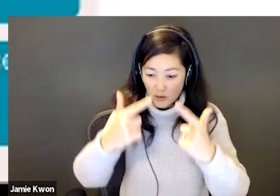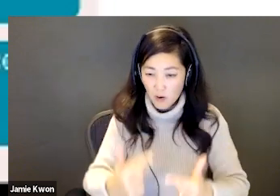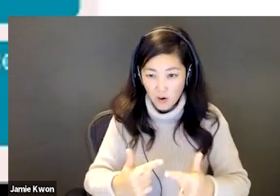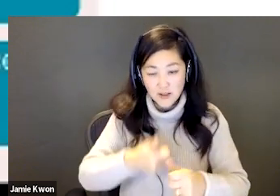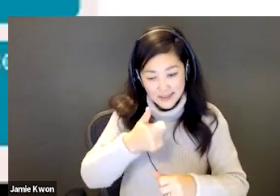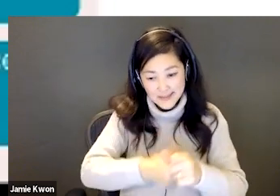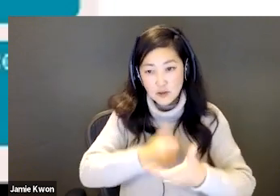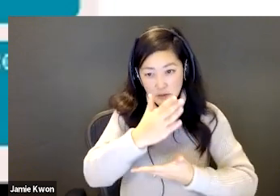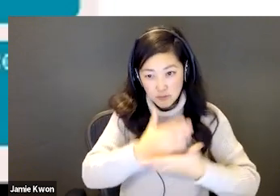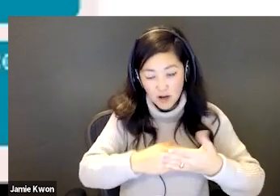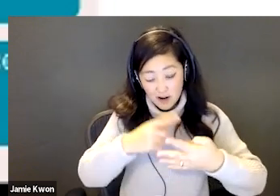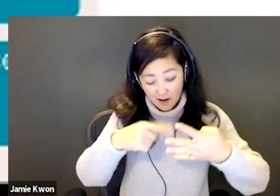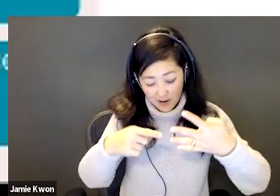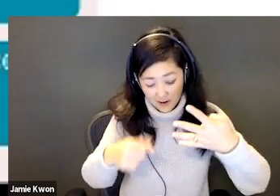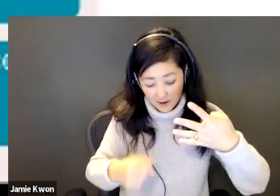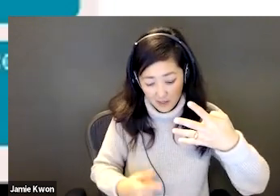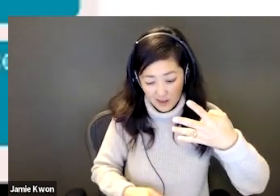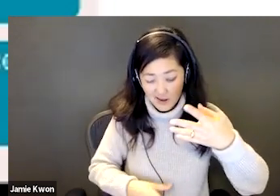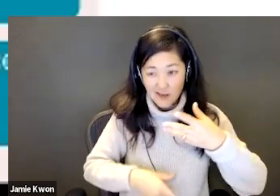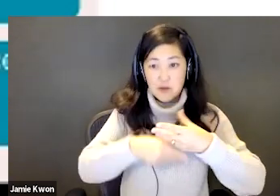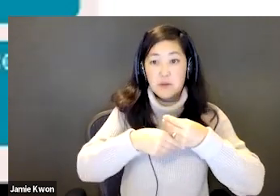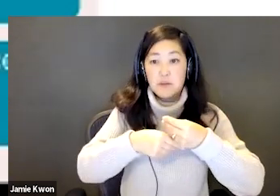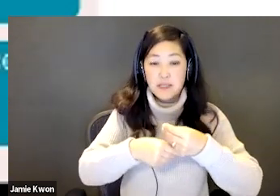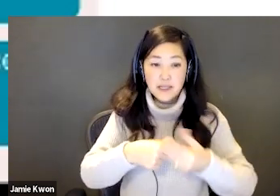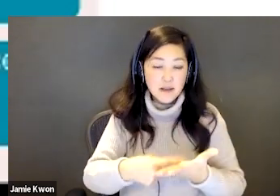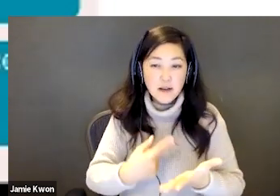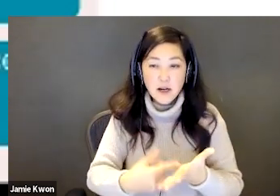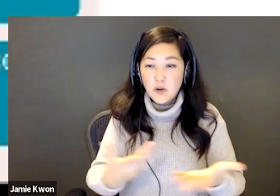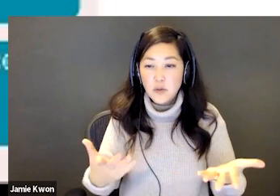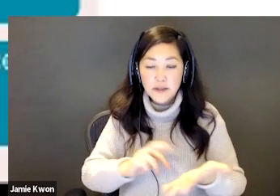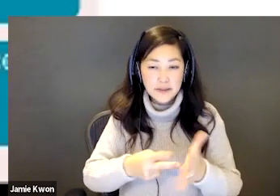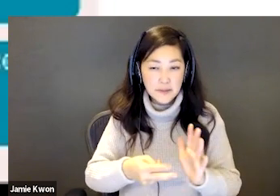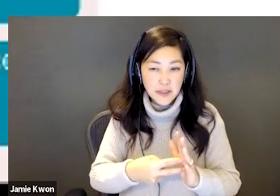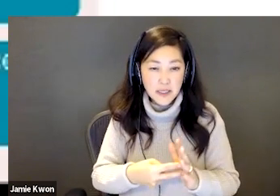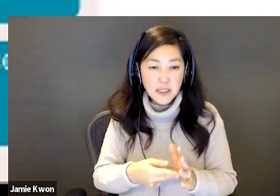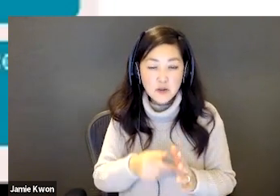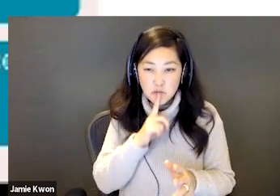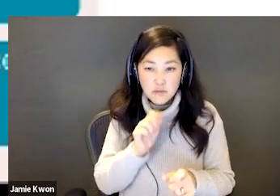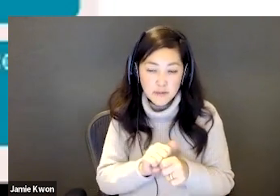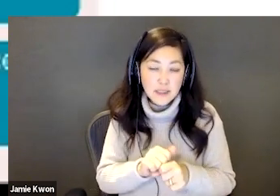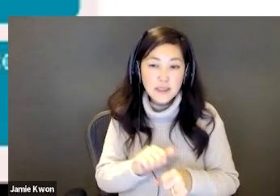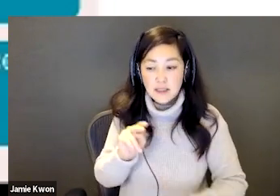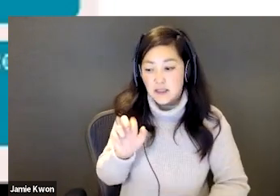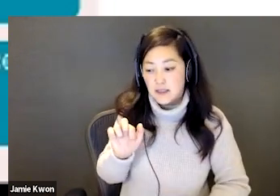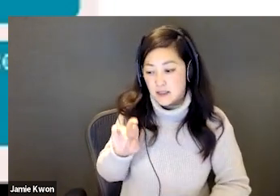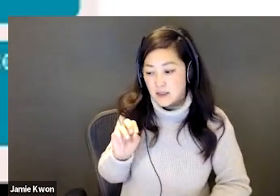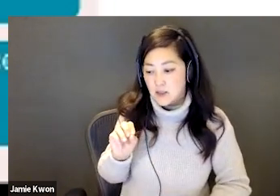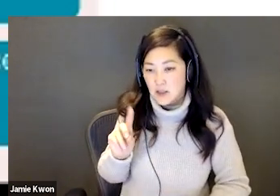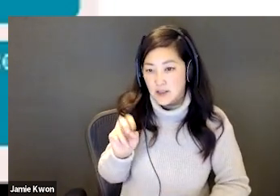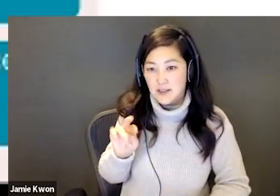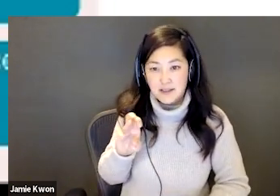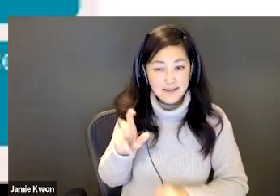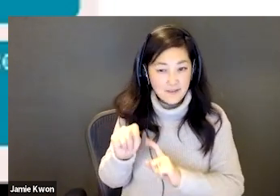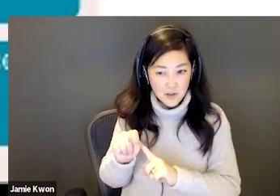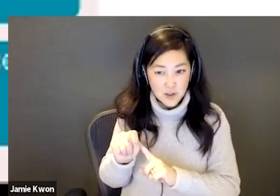pieces and talks about the complexity of what it is to be neurodivergent. Some of the